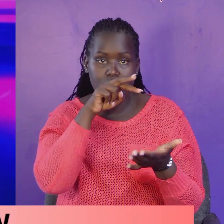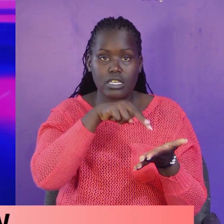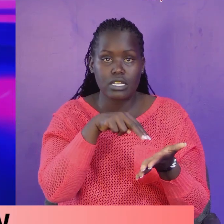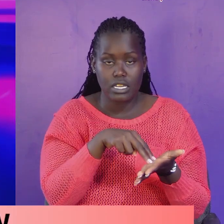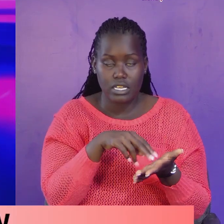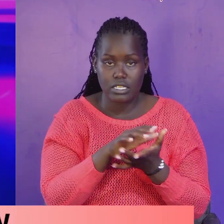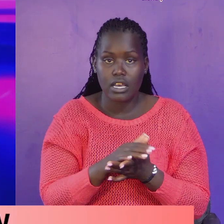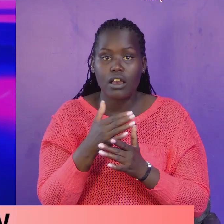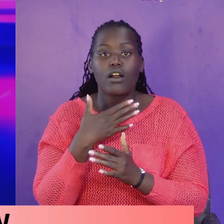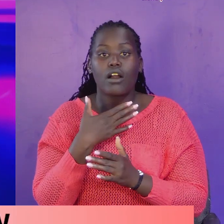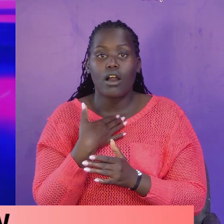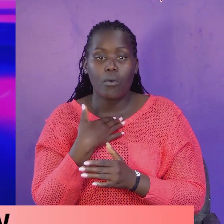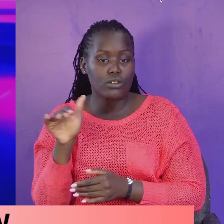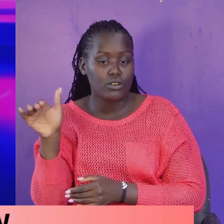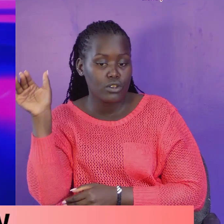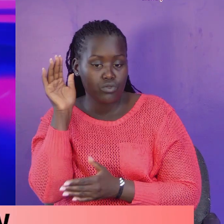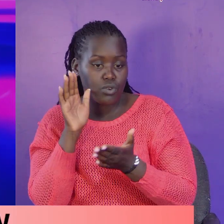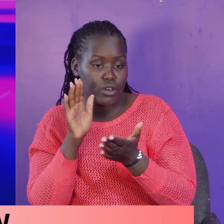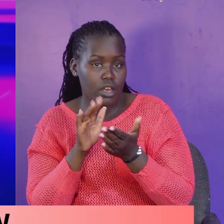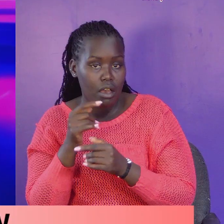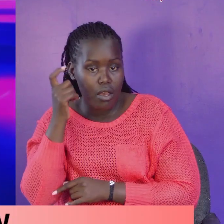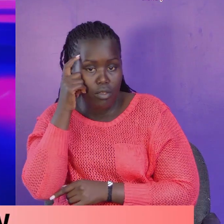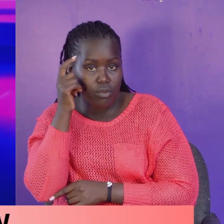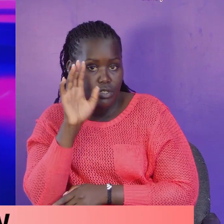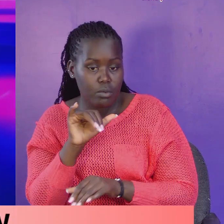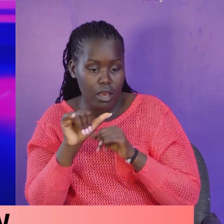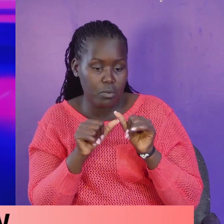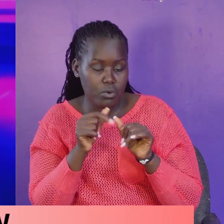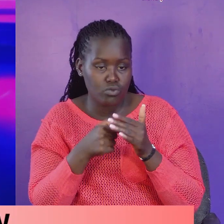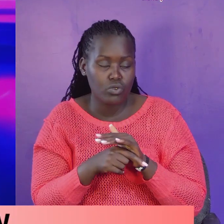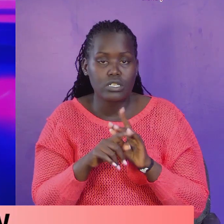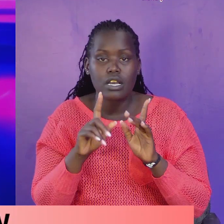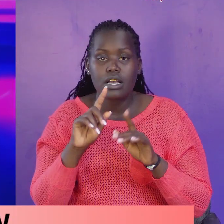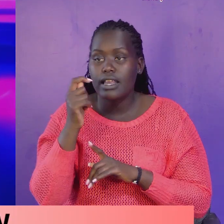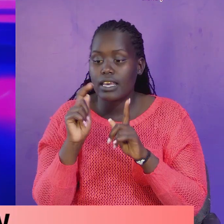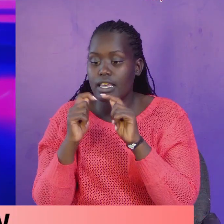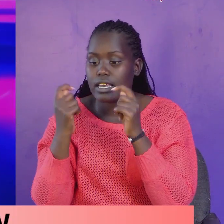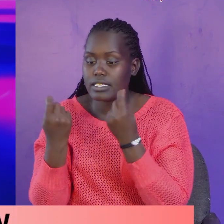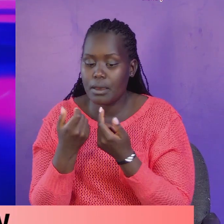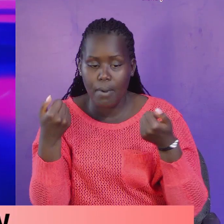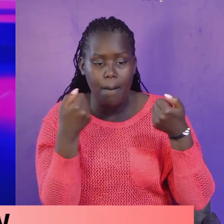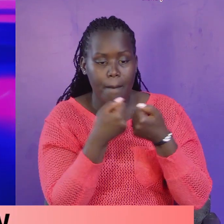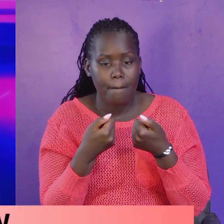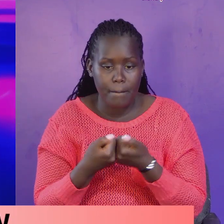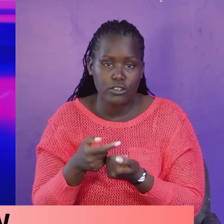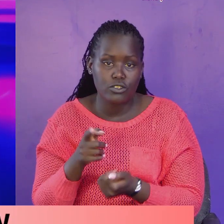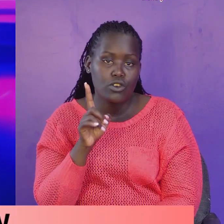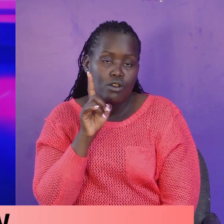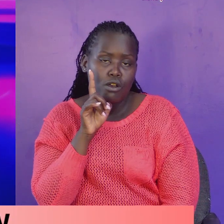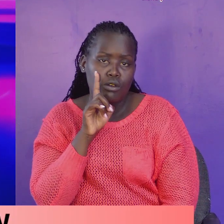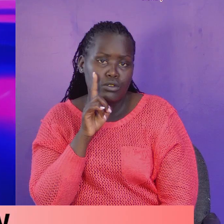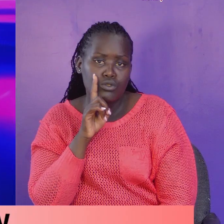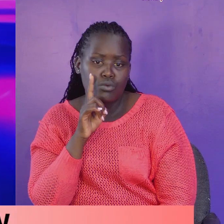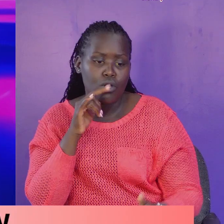I just want to hear your thoughts about the Harambee Stars game. Tomorrow we are